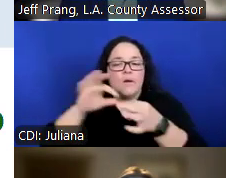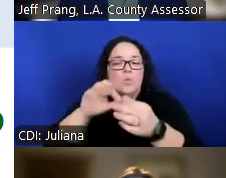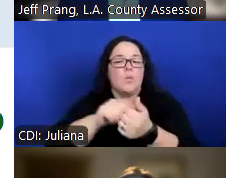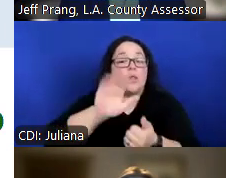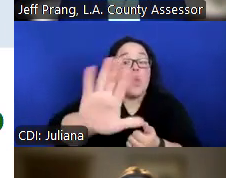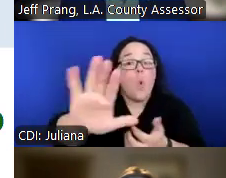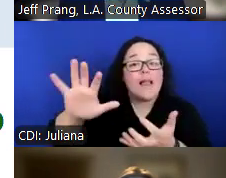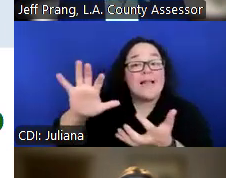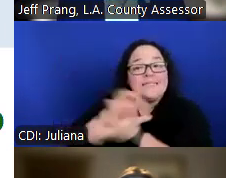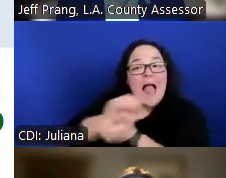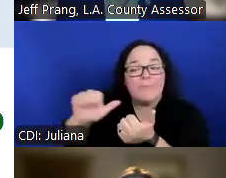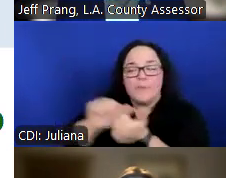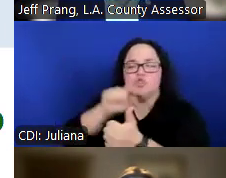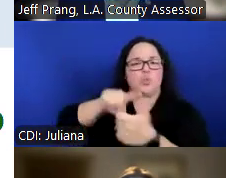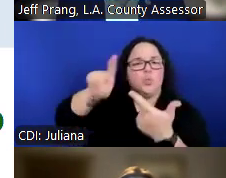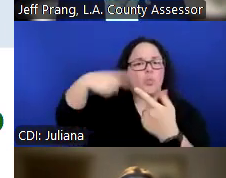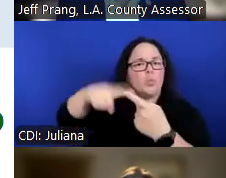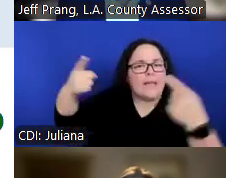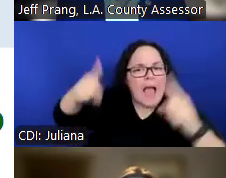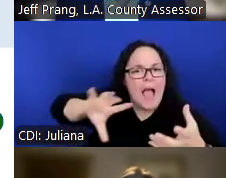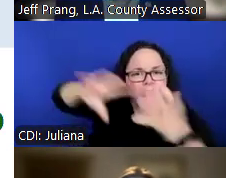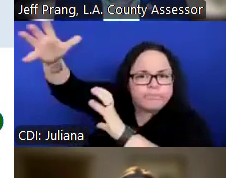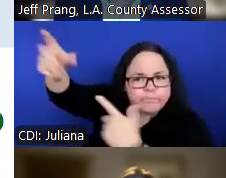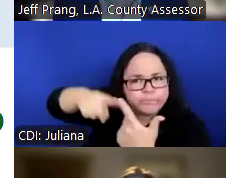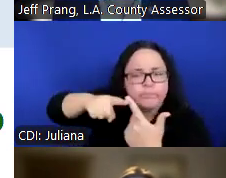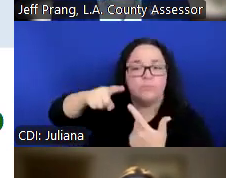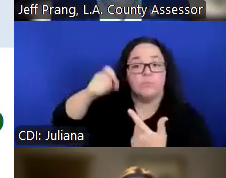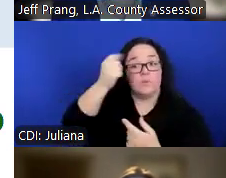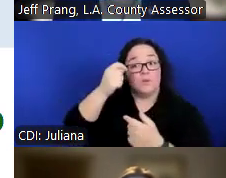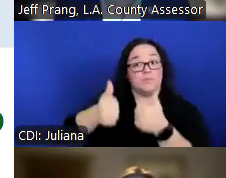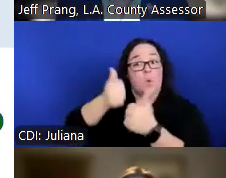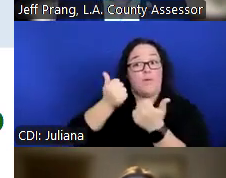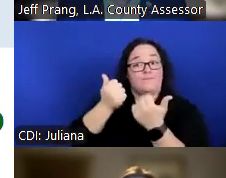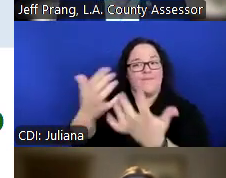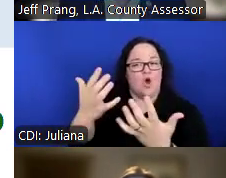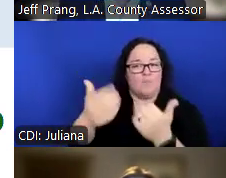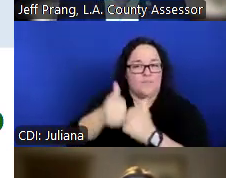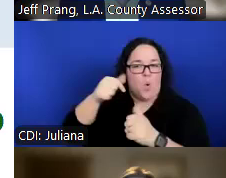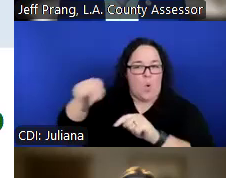fires, most of them happened on around the 7th, 8th, 9th, or 10th of January.